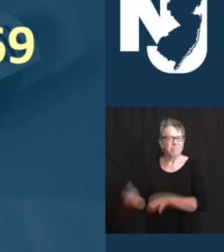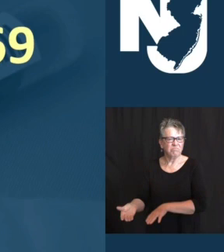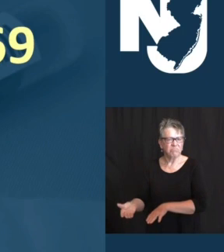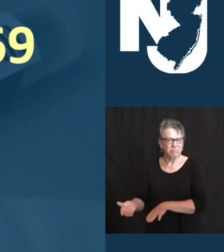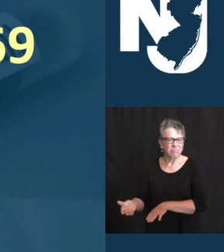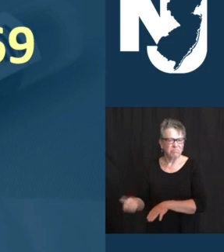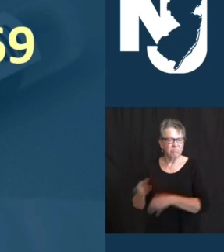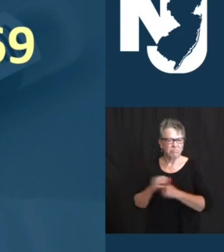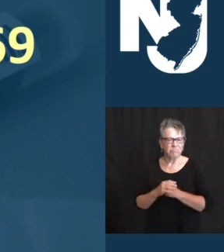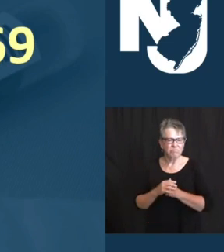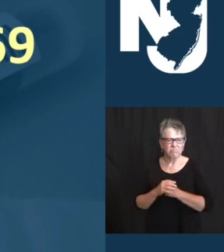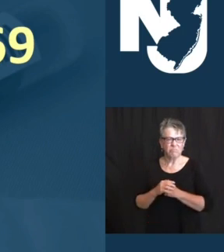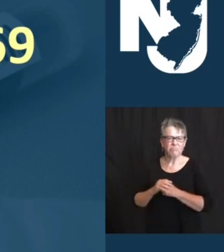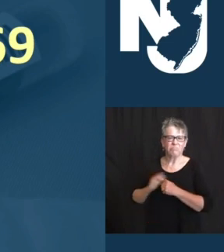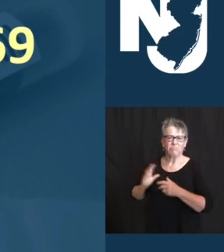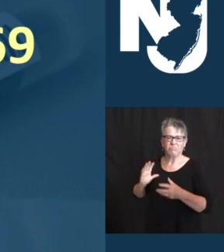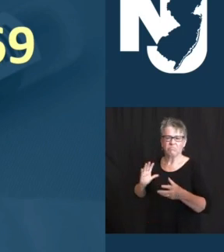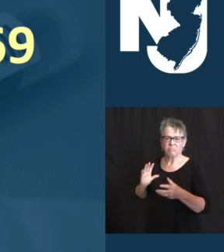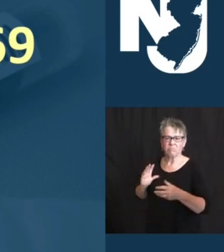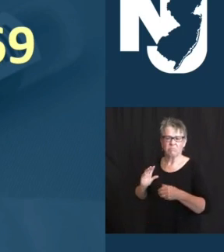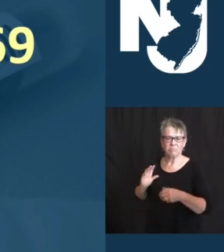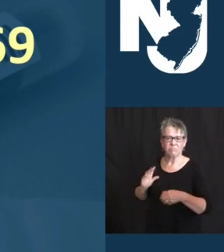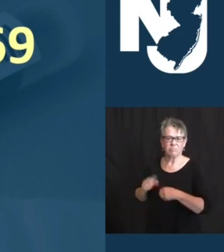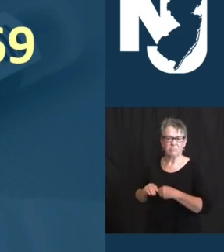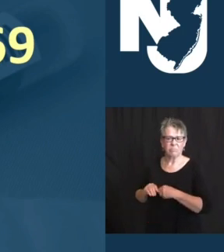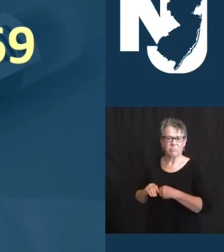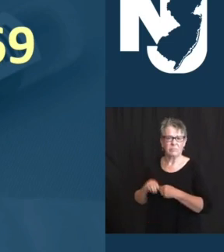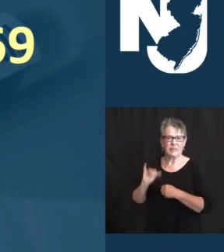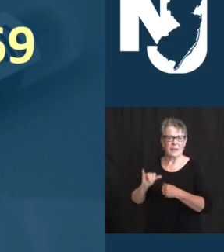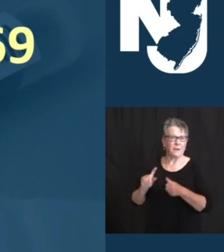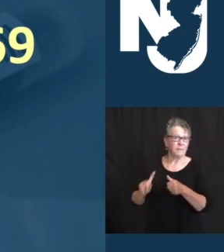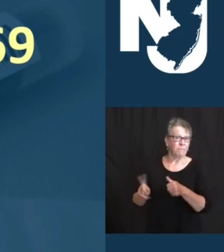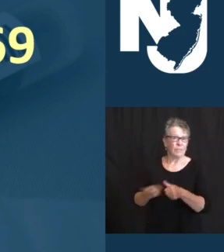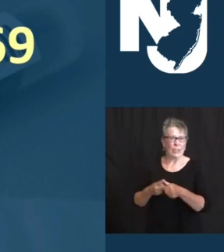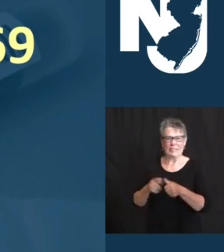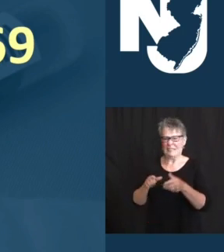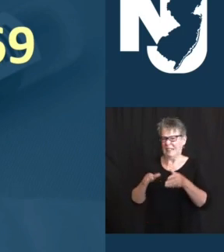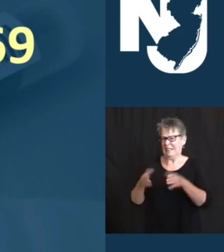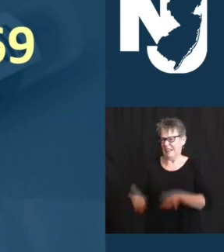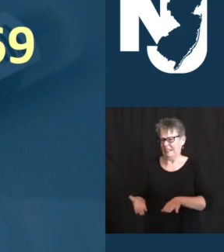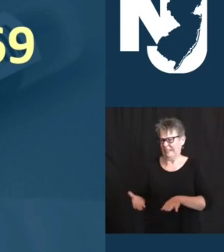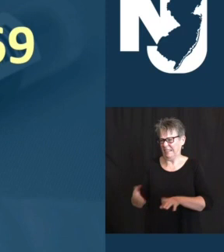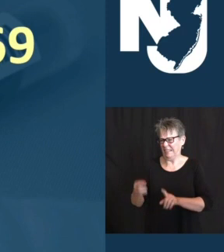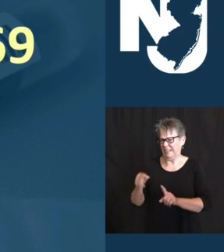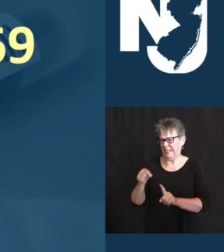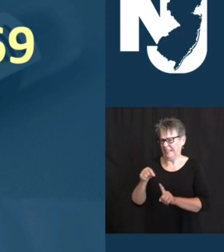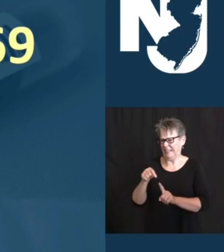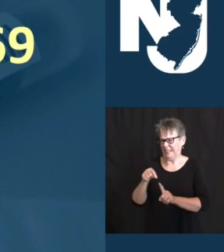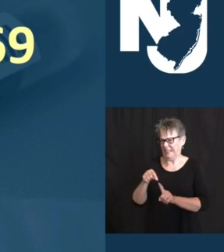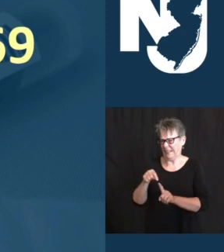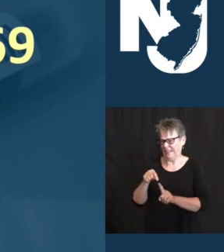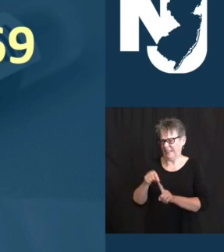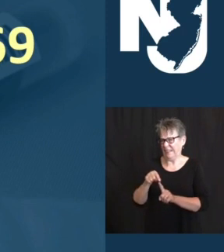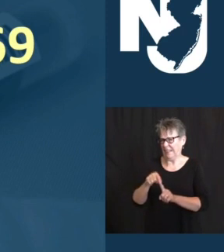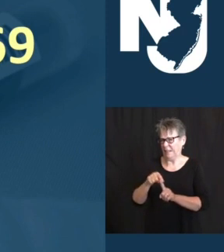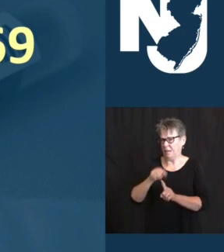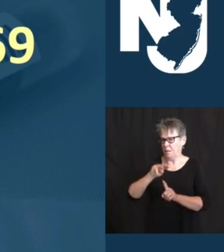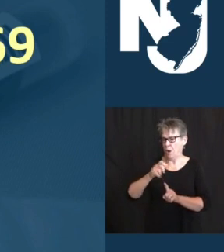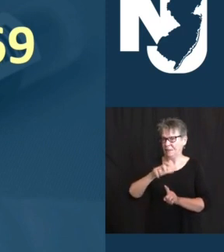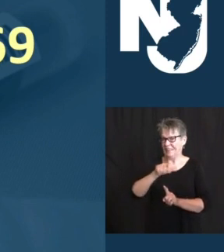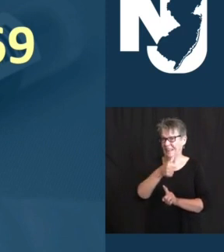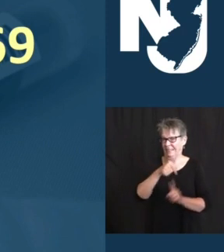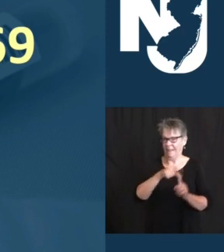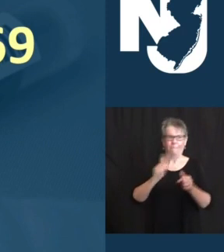first death to COVID-19 in New Jersey on March 10th. That was day 1. Today is day